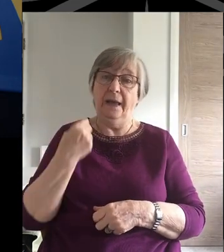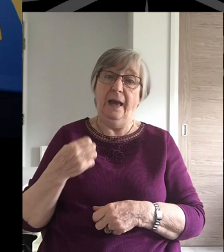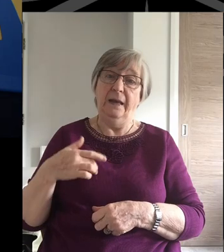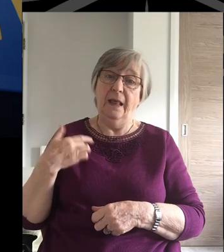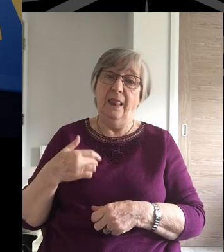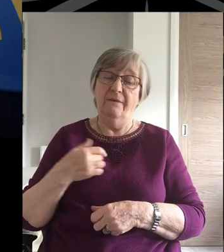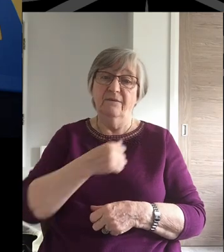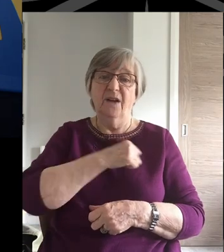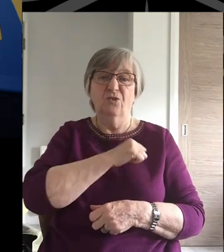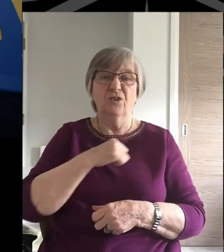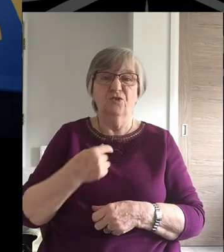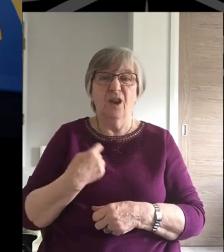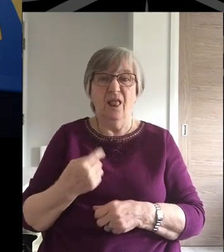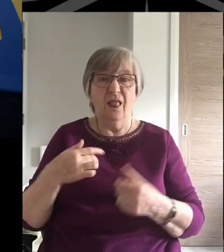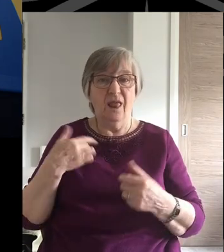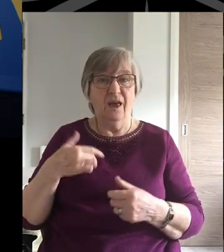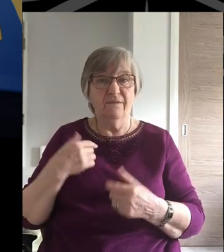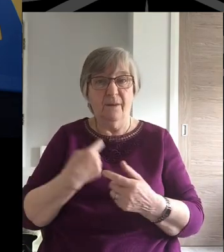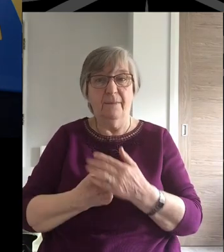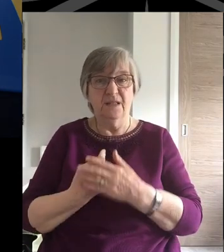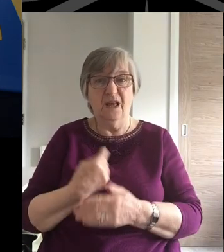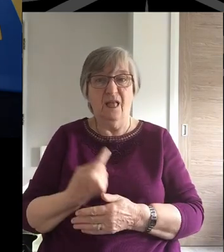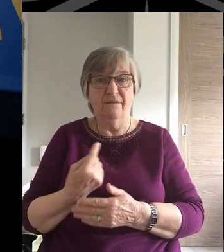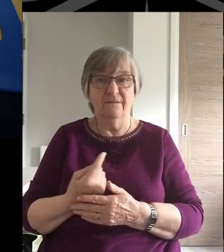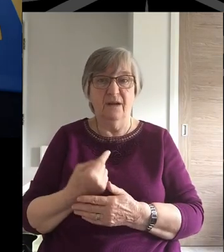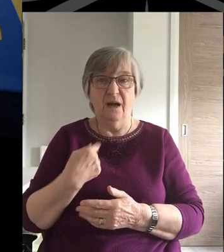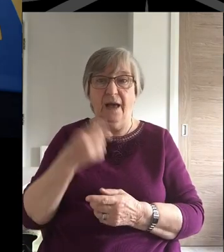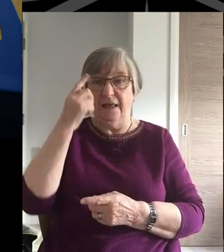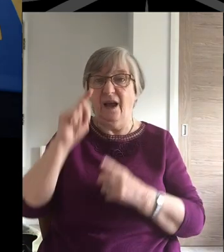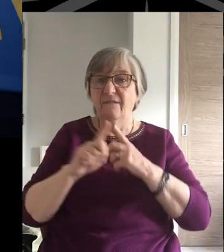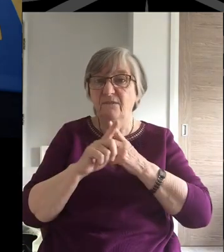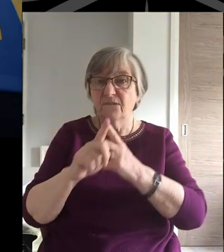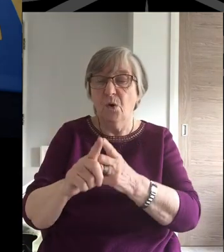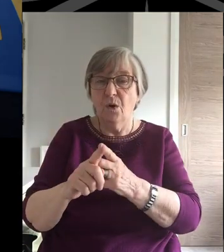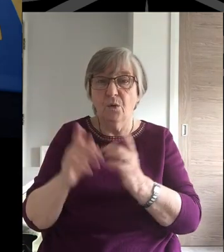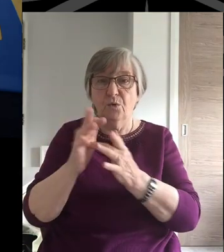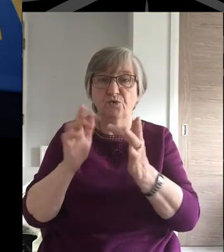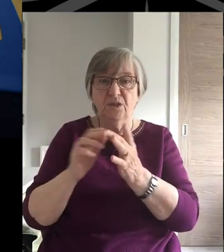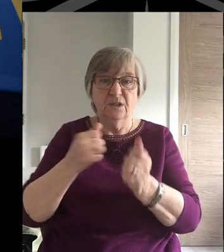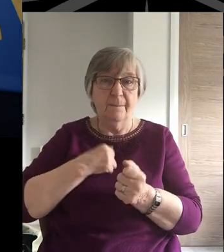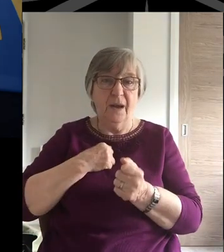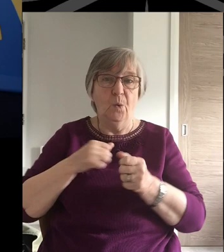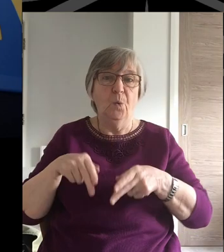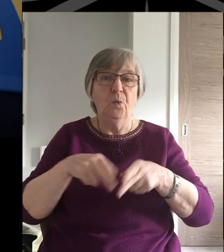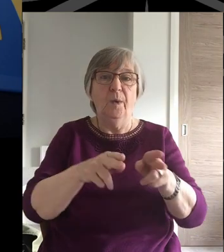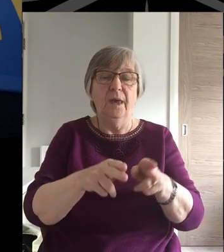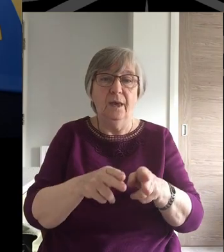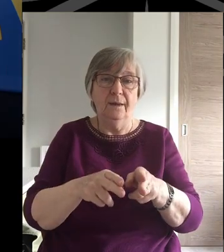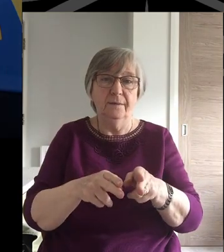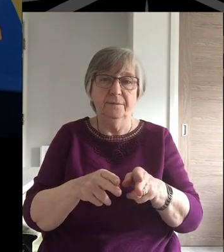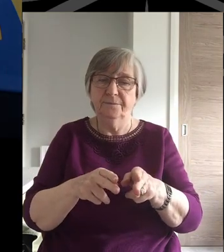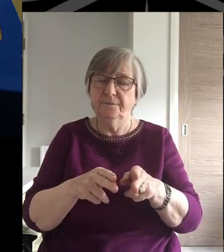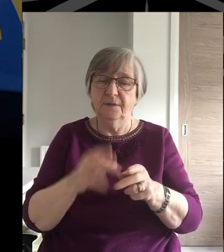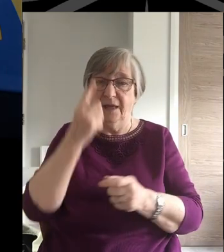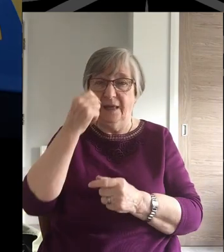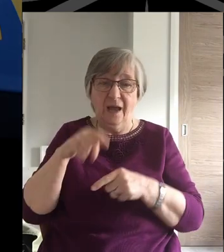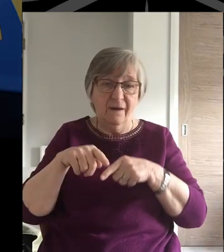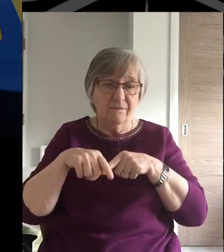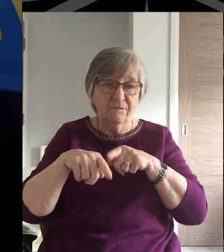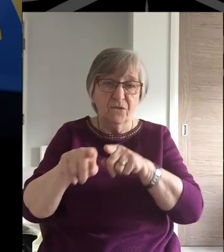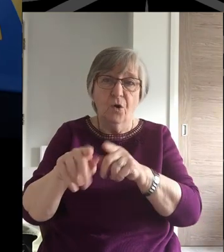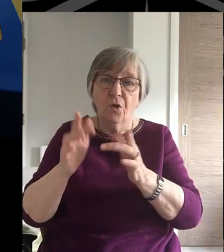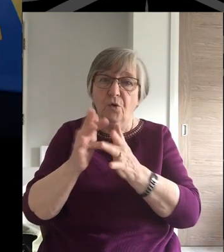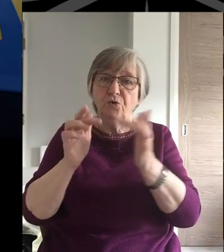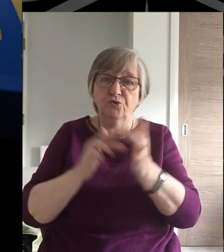life by ourselves, that we can follow Jesus in our own strength, that we can follow